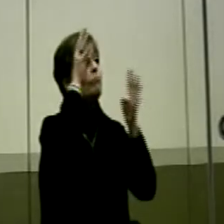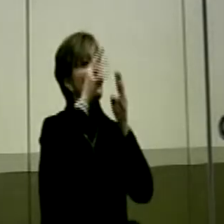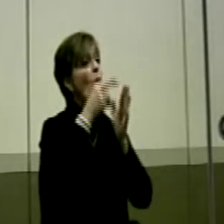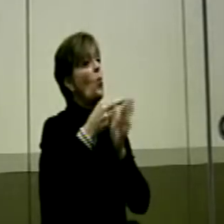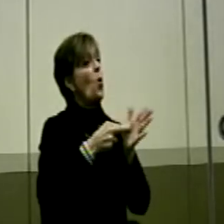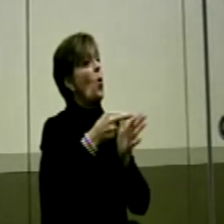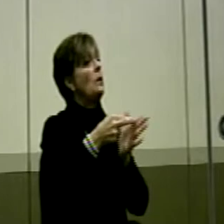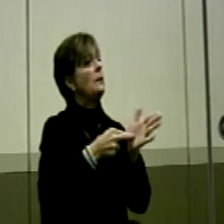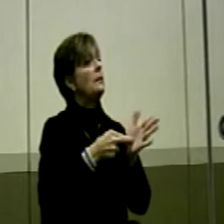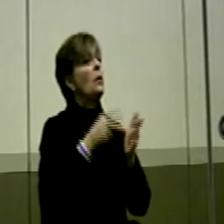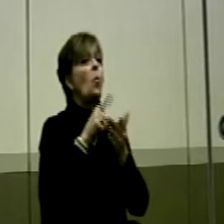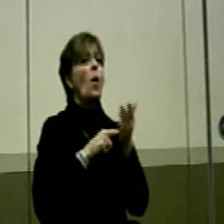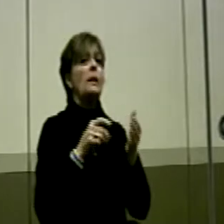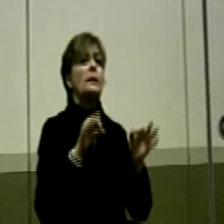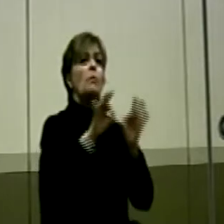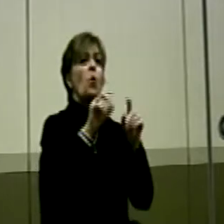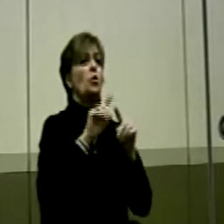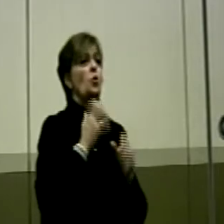you're going to build. Yeah.